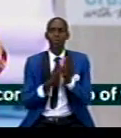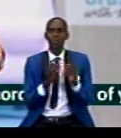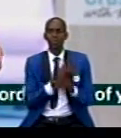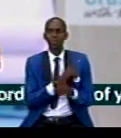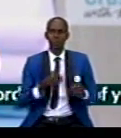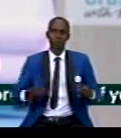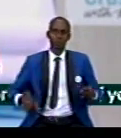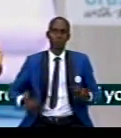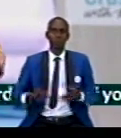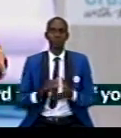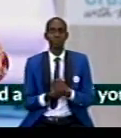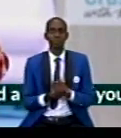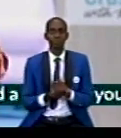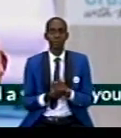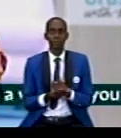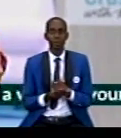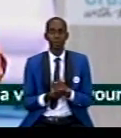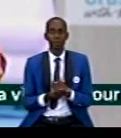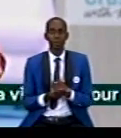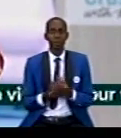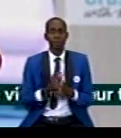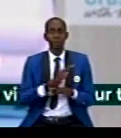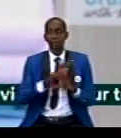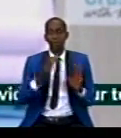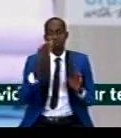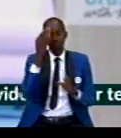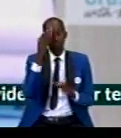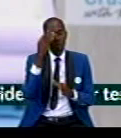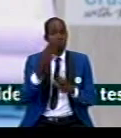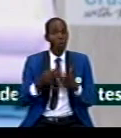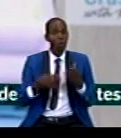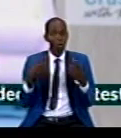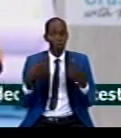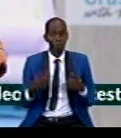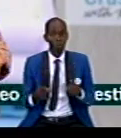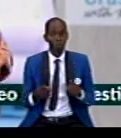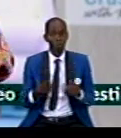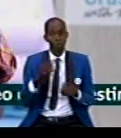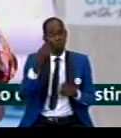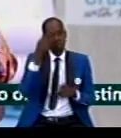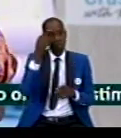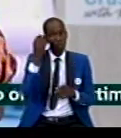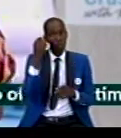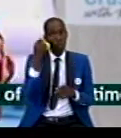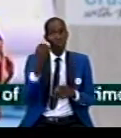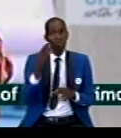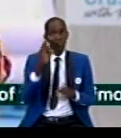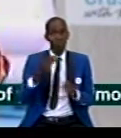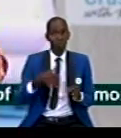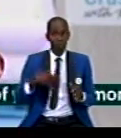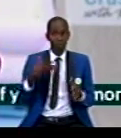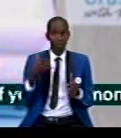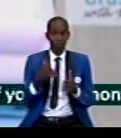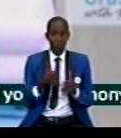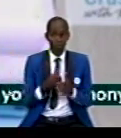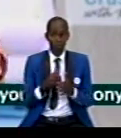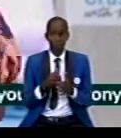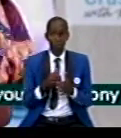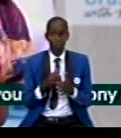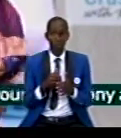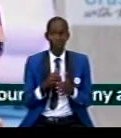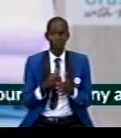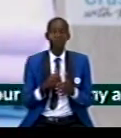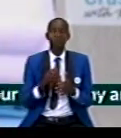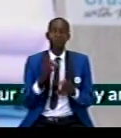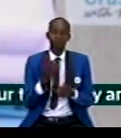me because my sister, if you feel it, my sister, follow me and thank God because he's a wonderful God.